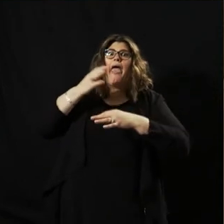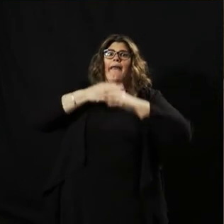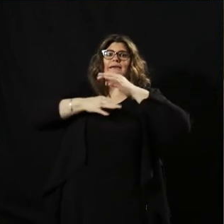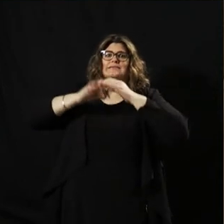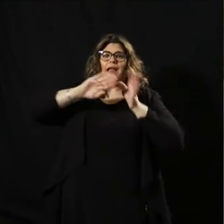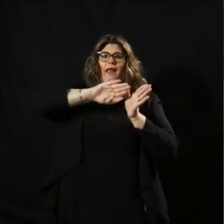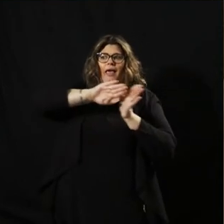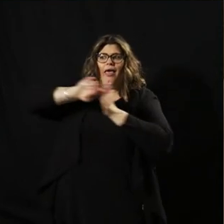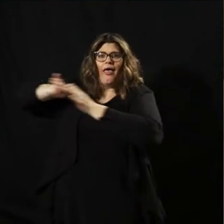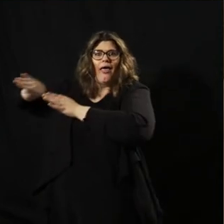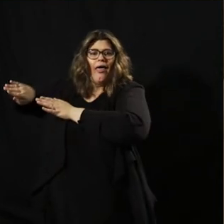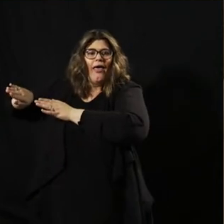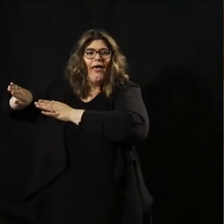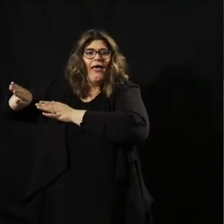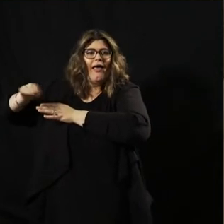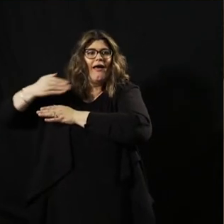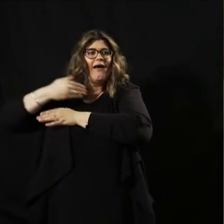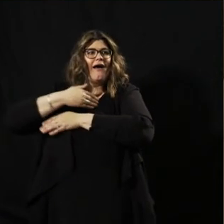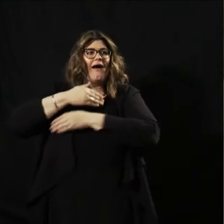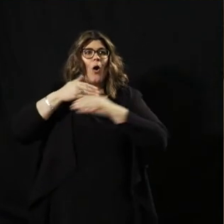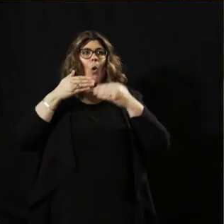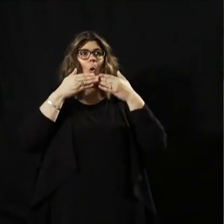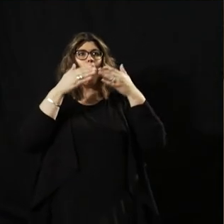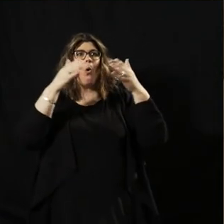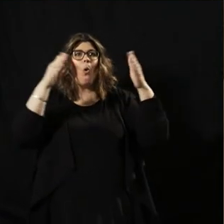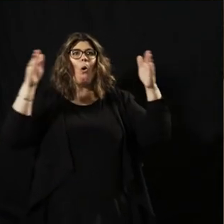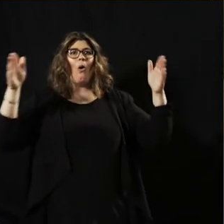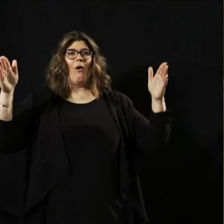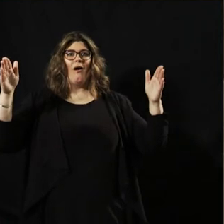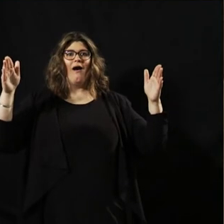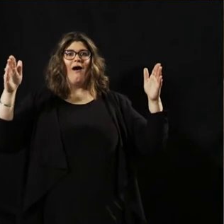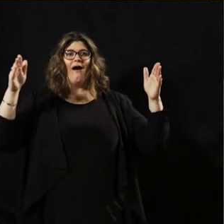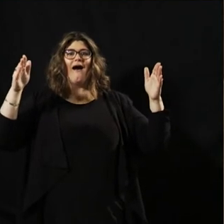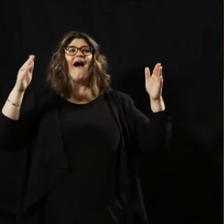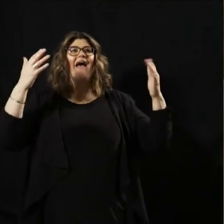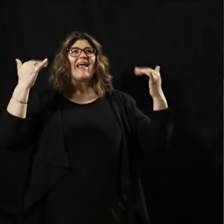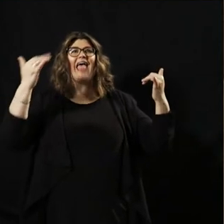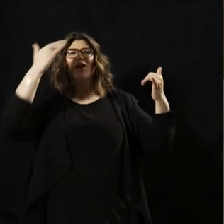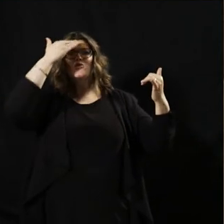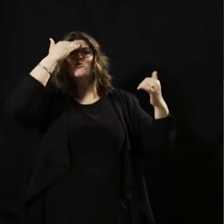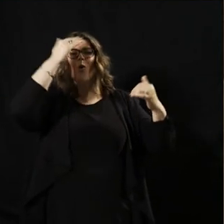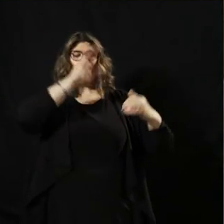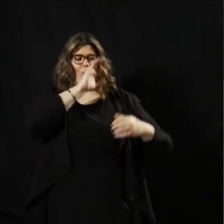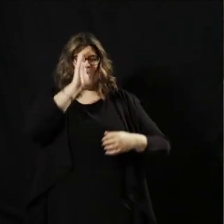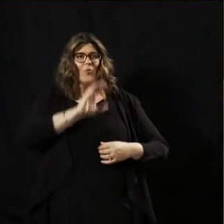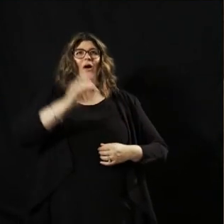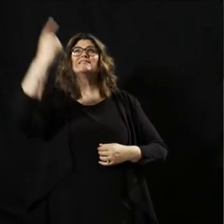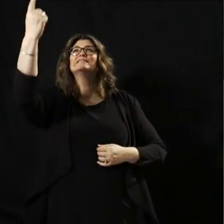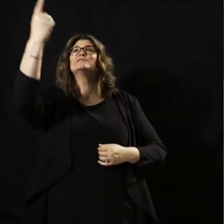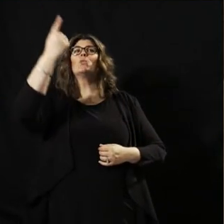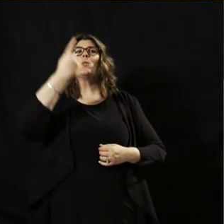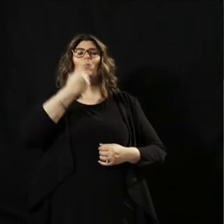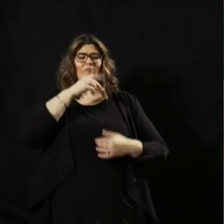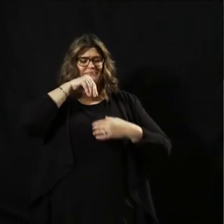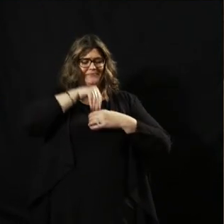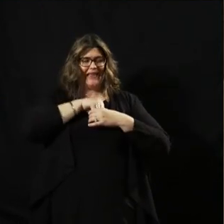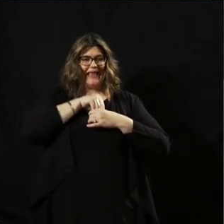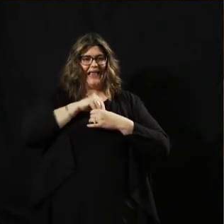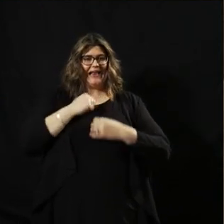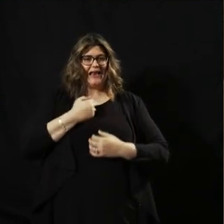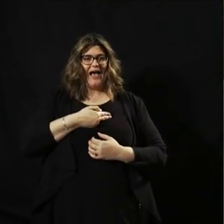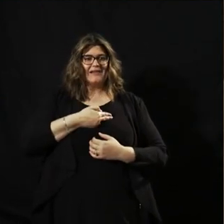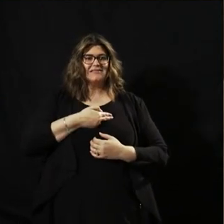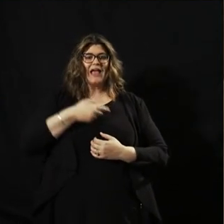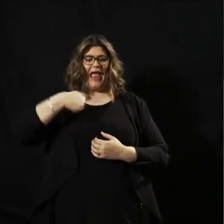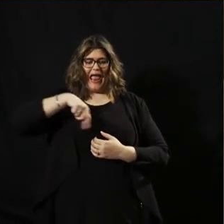forward confident that Christ is with us and that he reigns as we tell the world